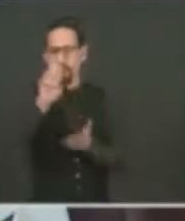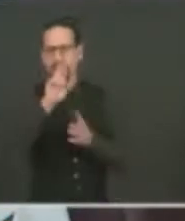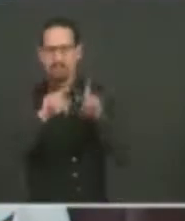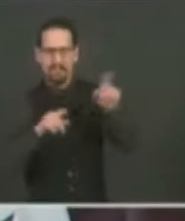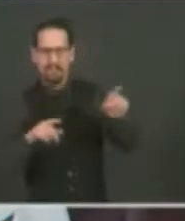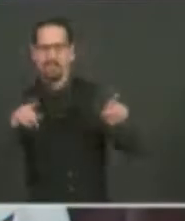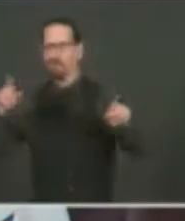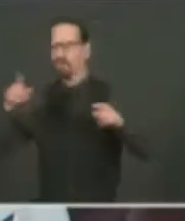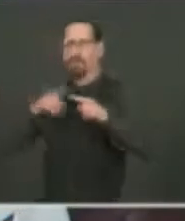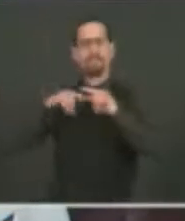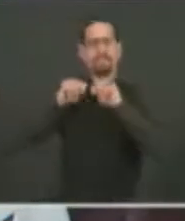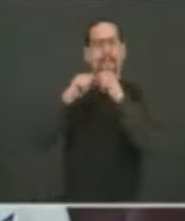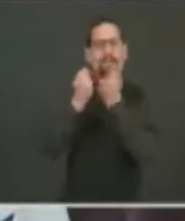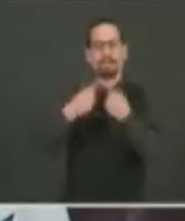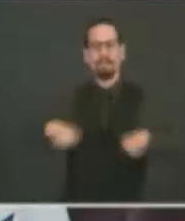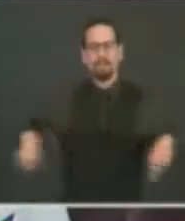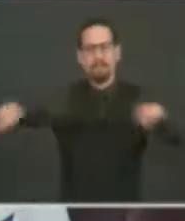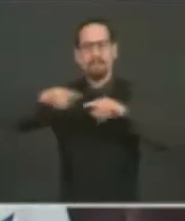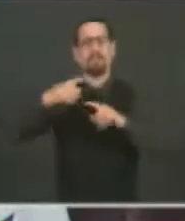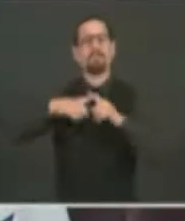with.